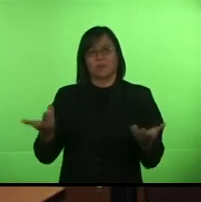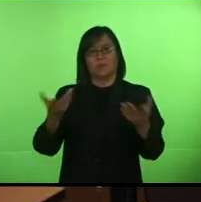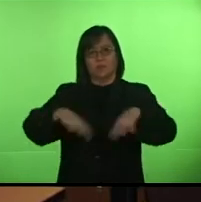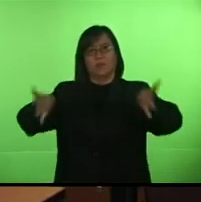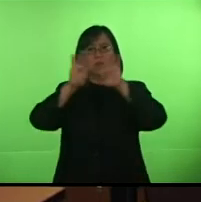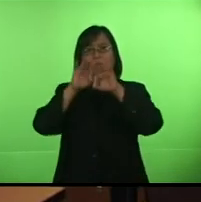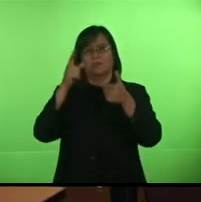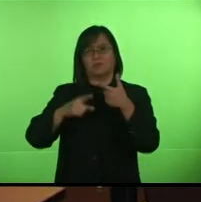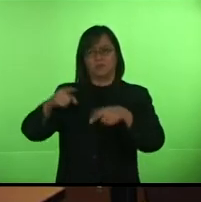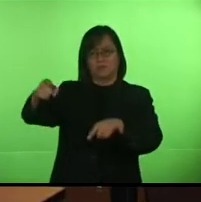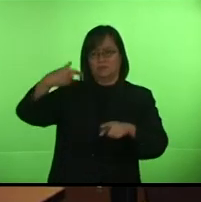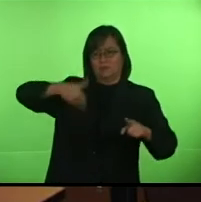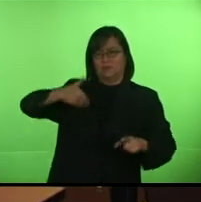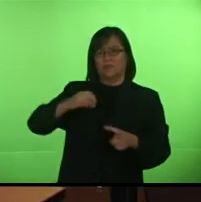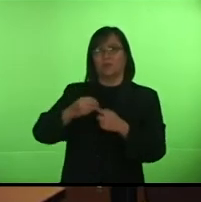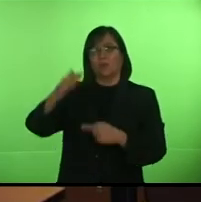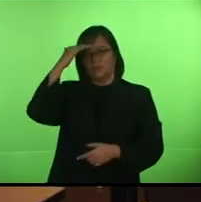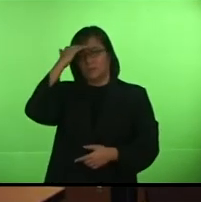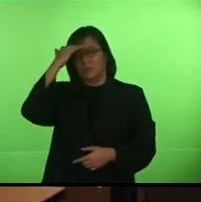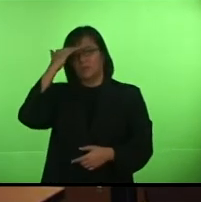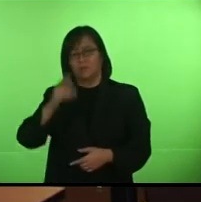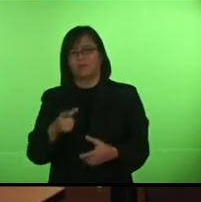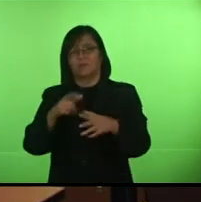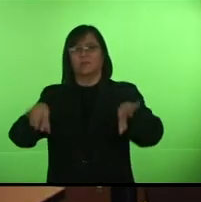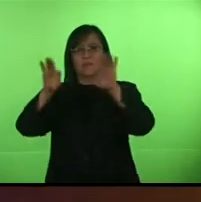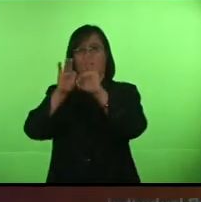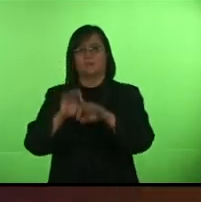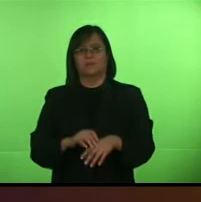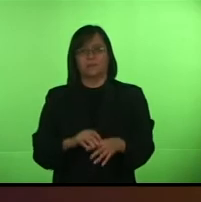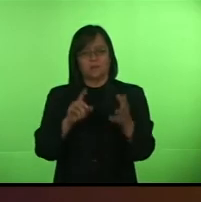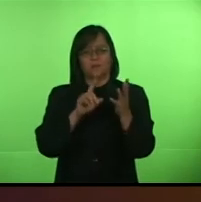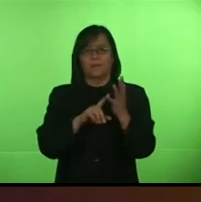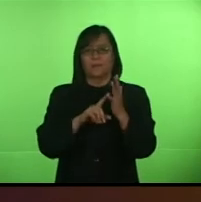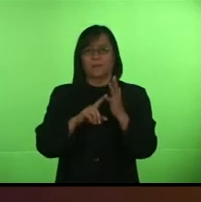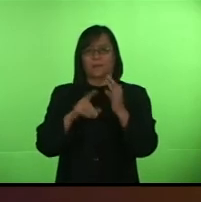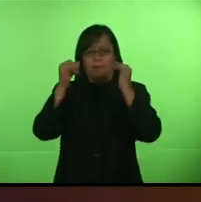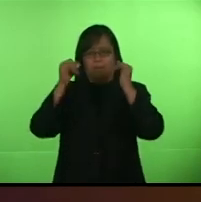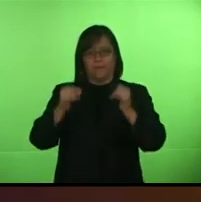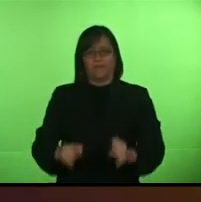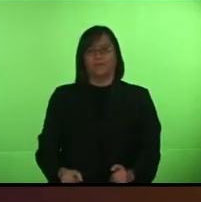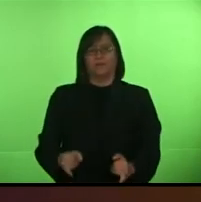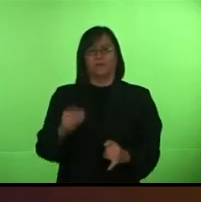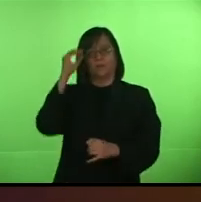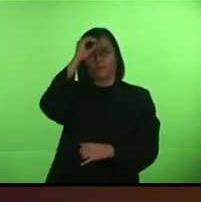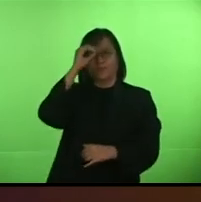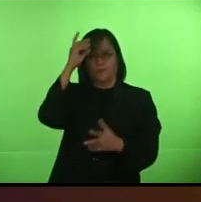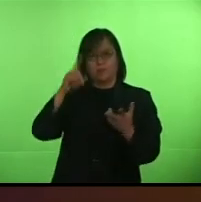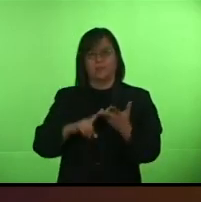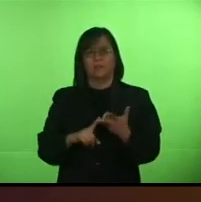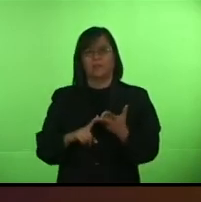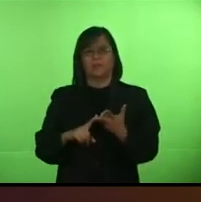can also affect the communication as well. Next, the individual perceptions, attitudes, and